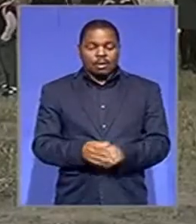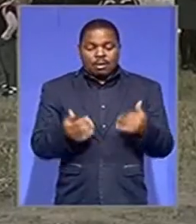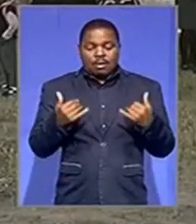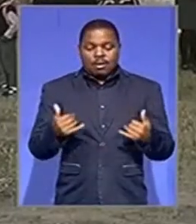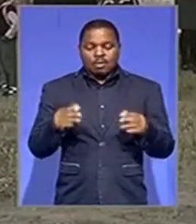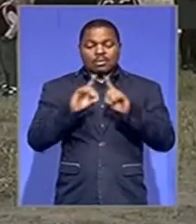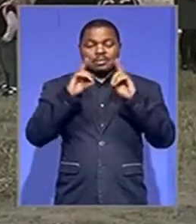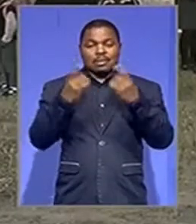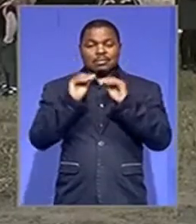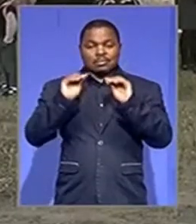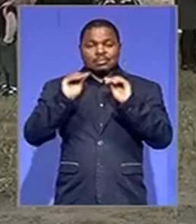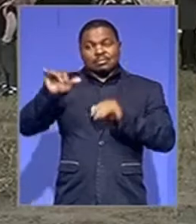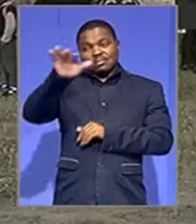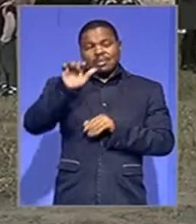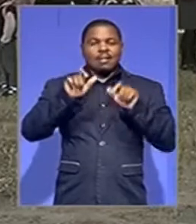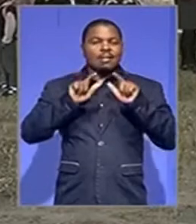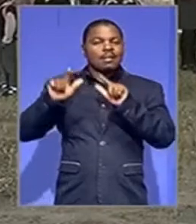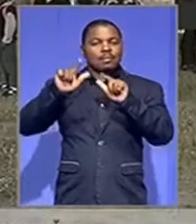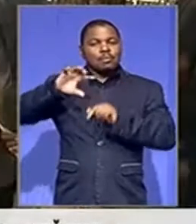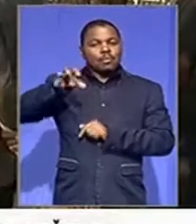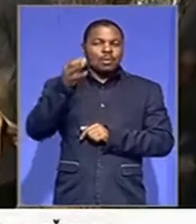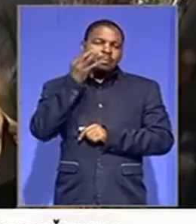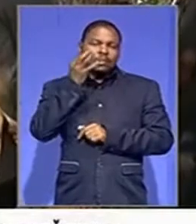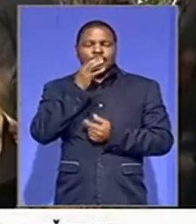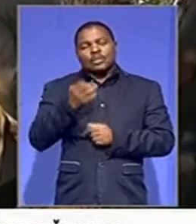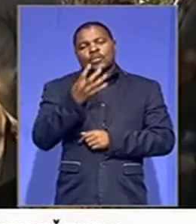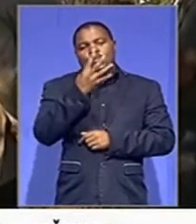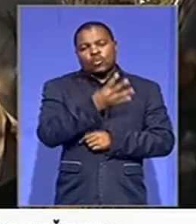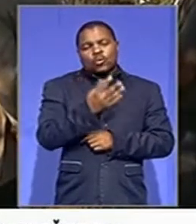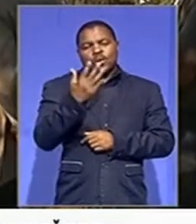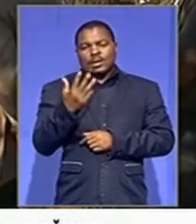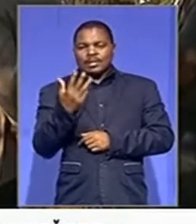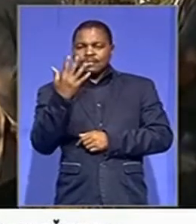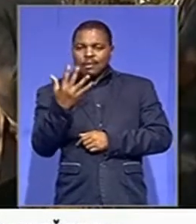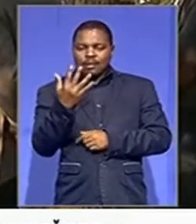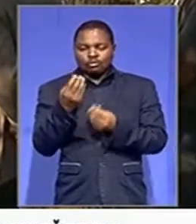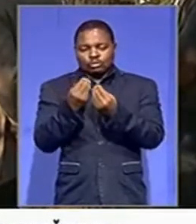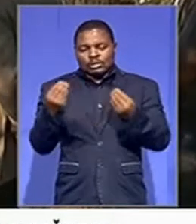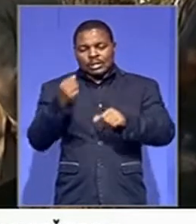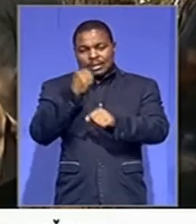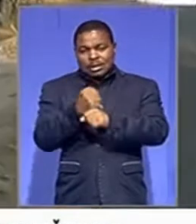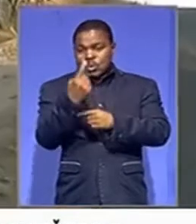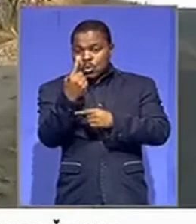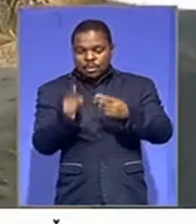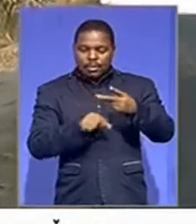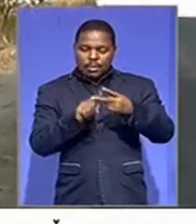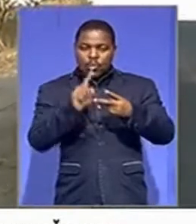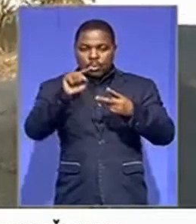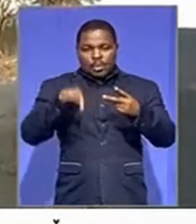lefapha la thuto ka Limpopo ba re ba sana le bana ba 495 ba mphato wa pele le ba